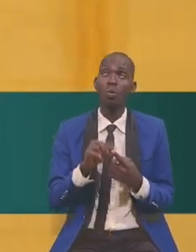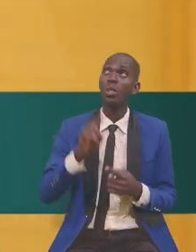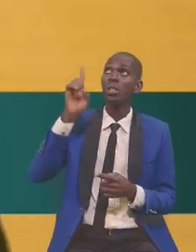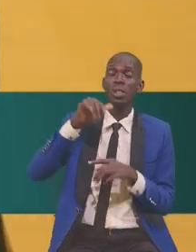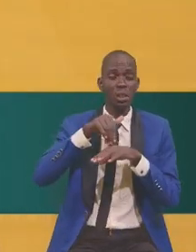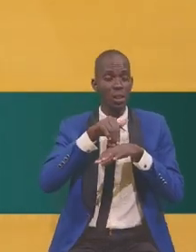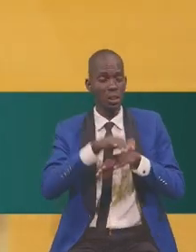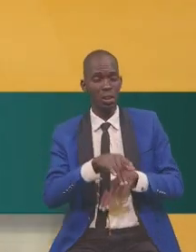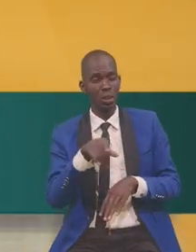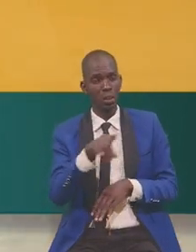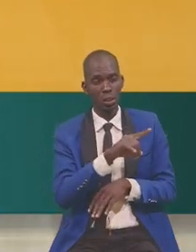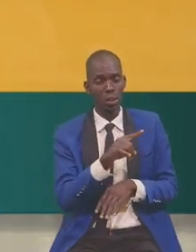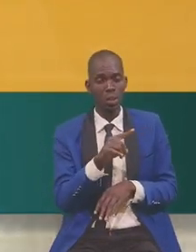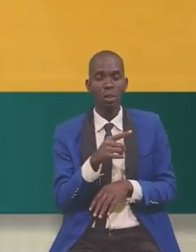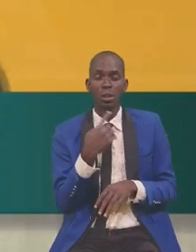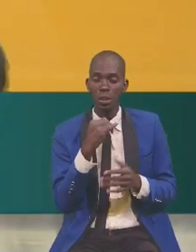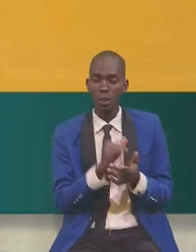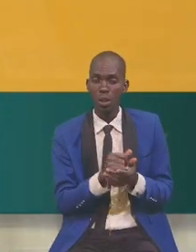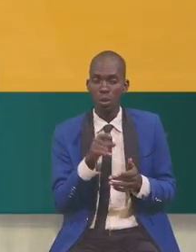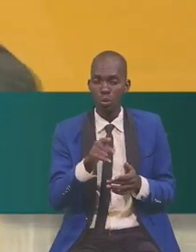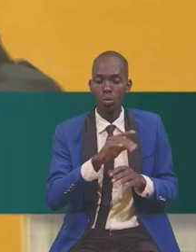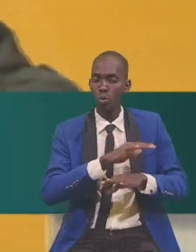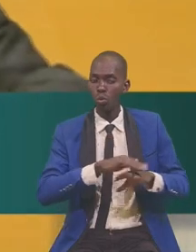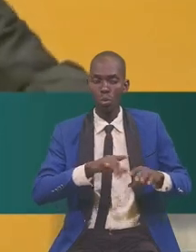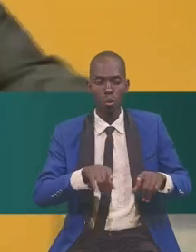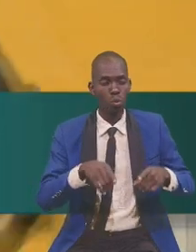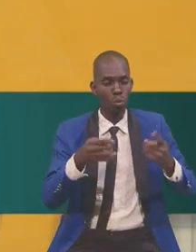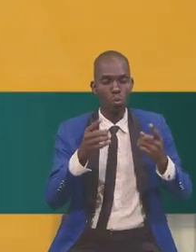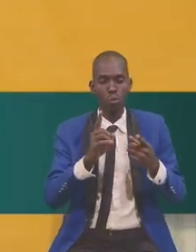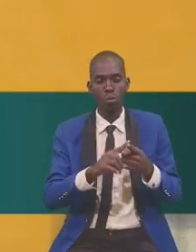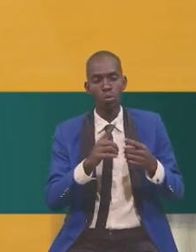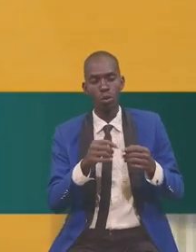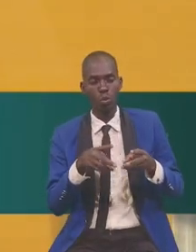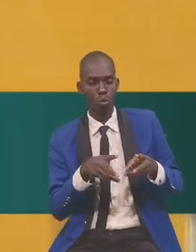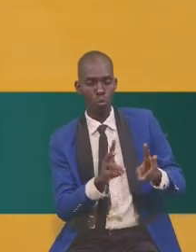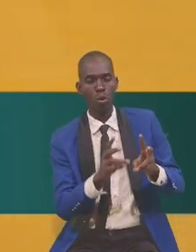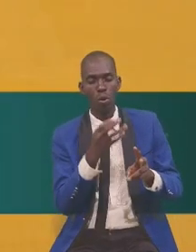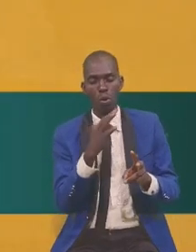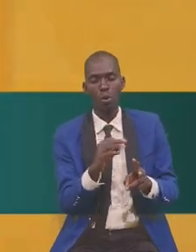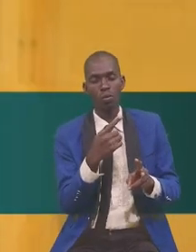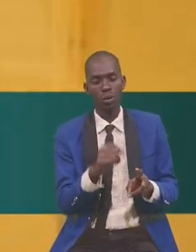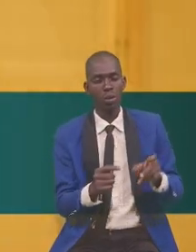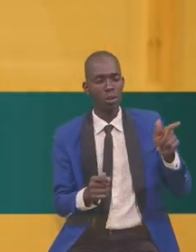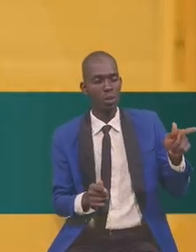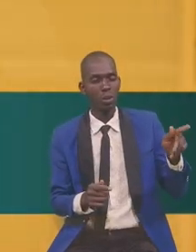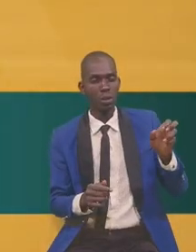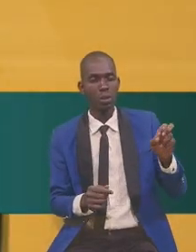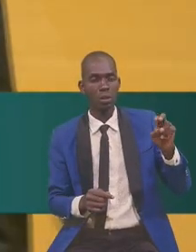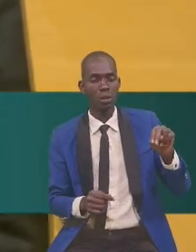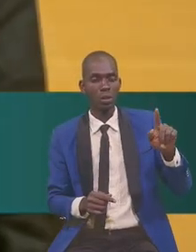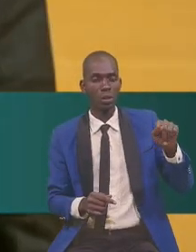earlier, he said, go not in the way of the Gentiles. Go only to the tribes